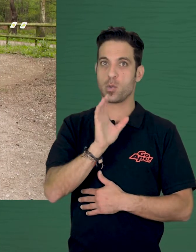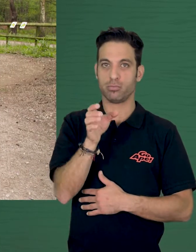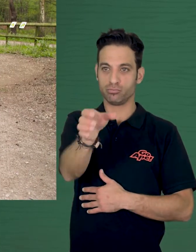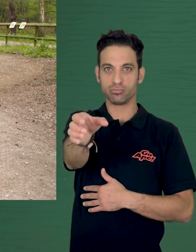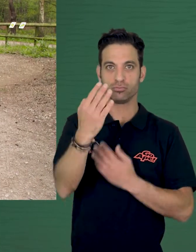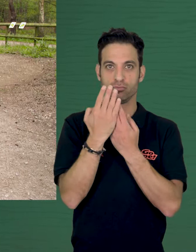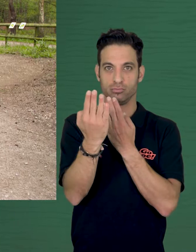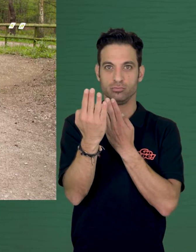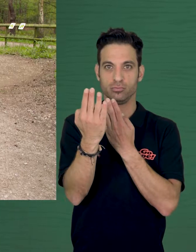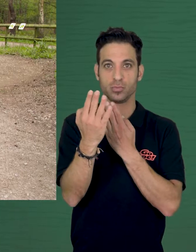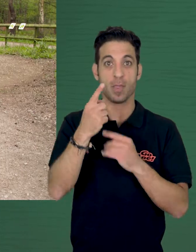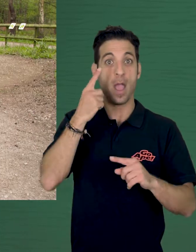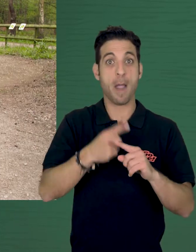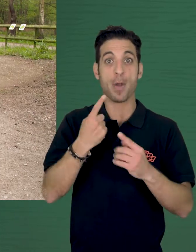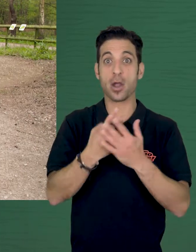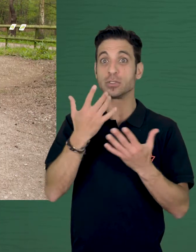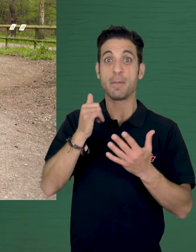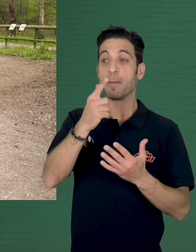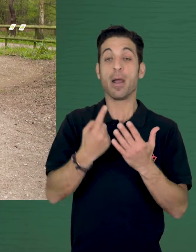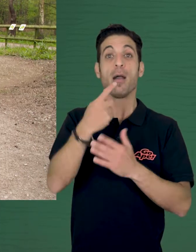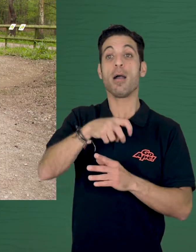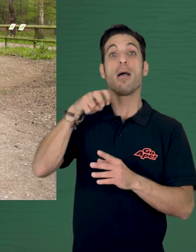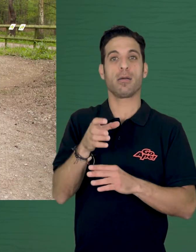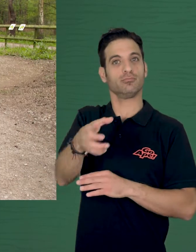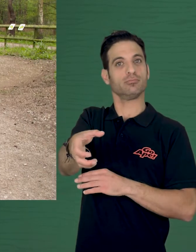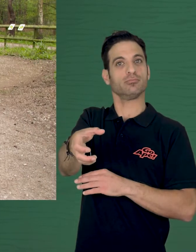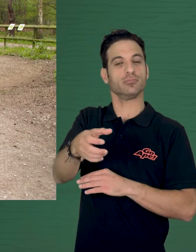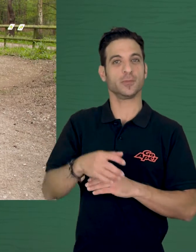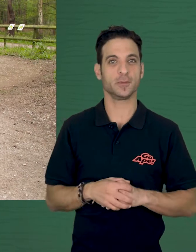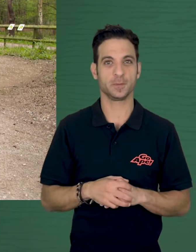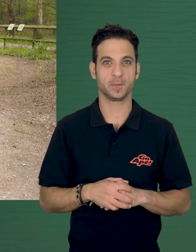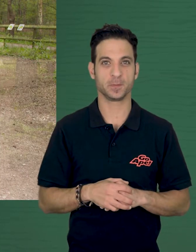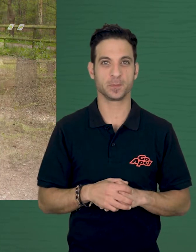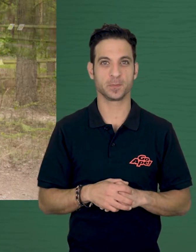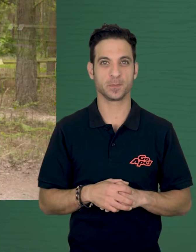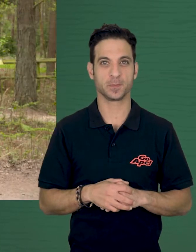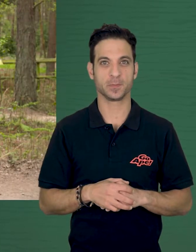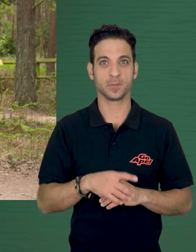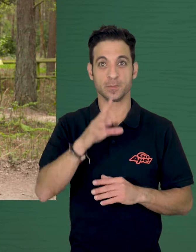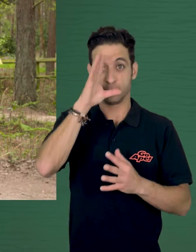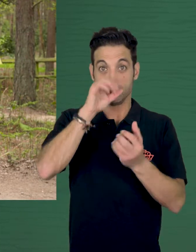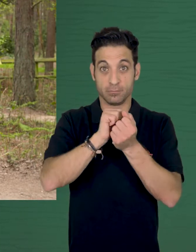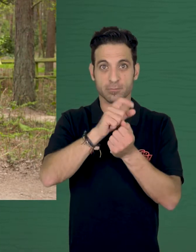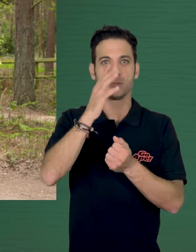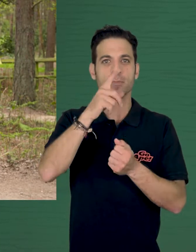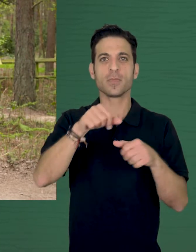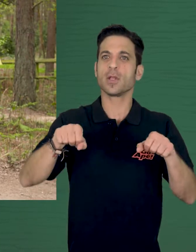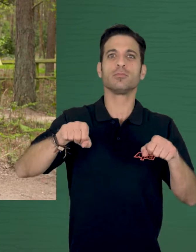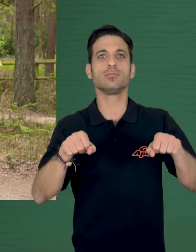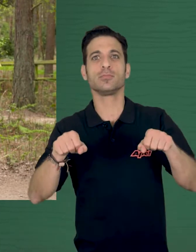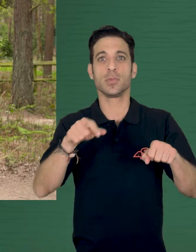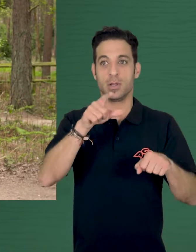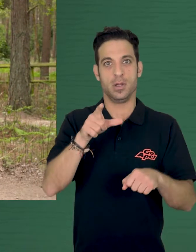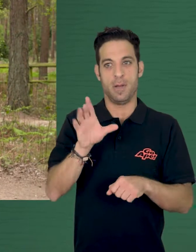you. And in an emergency, it might be necessary for you to just jump off the back of the Segway. If you find that when you're riding the Segway,